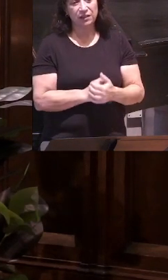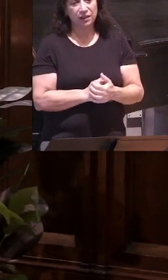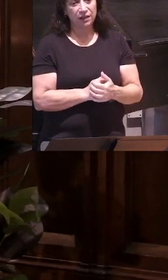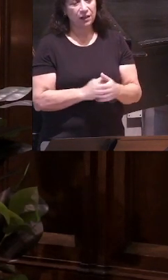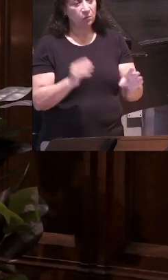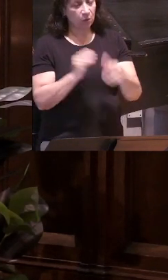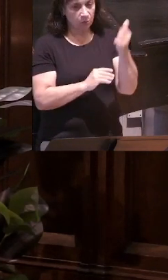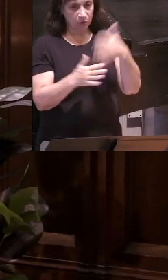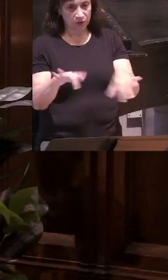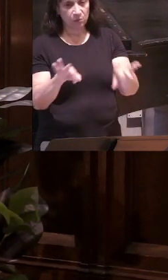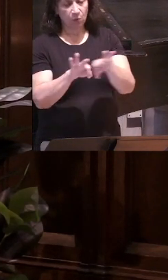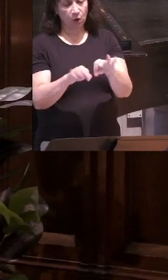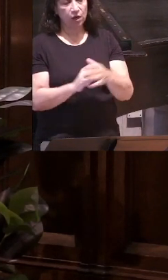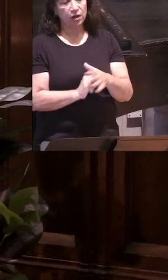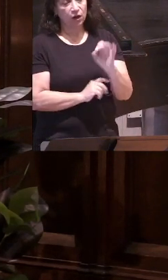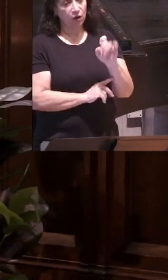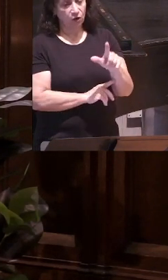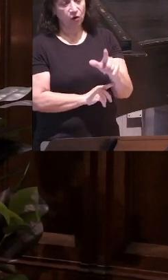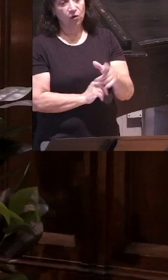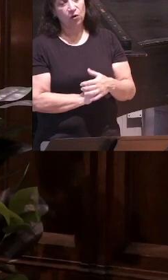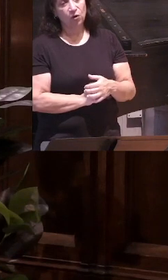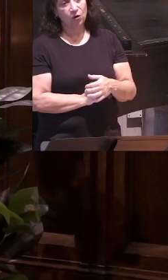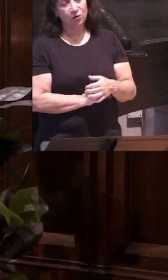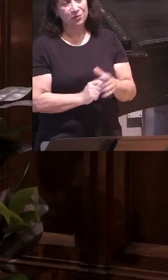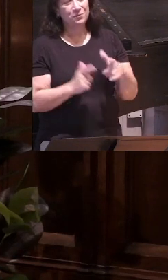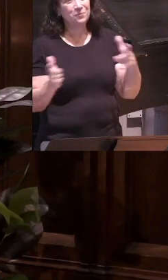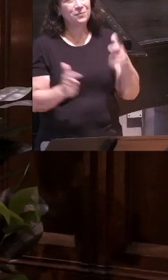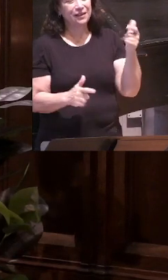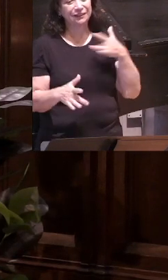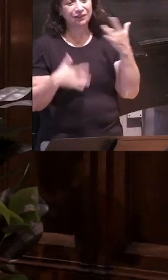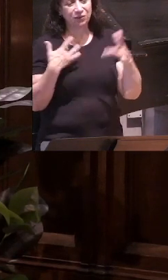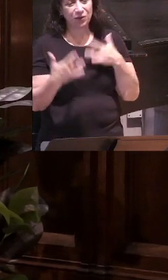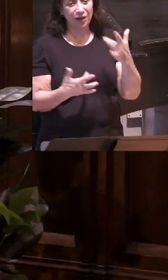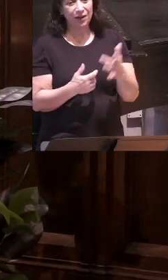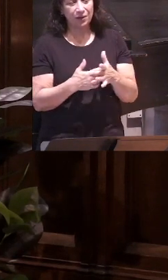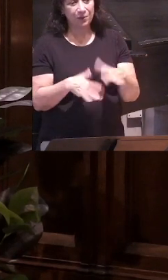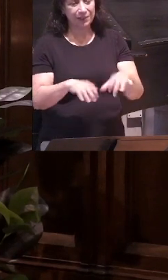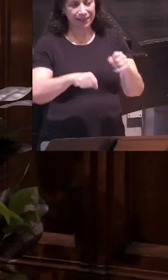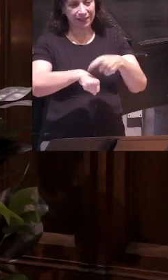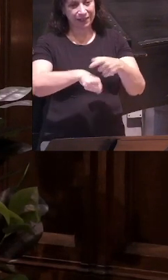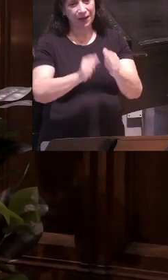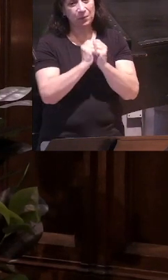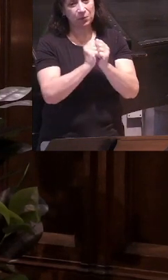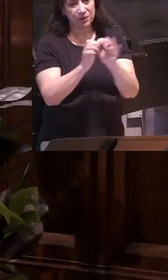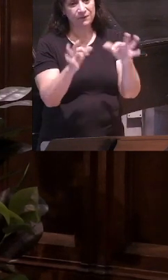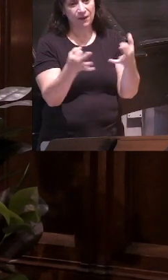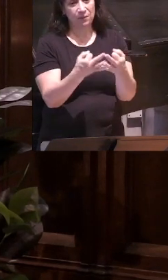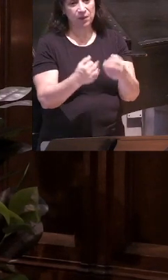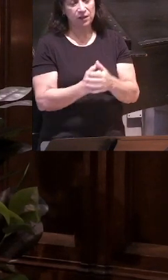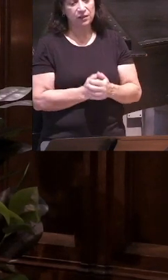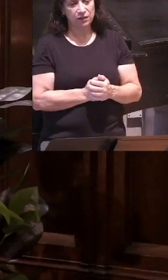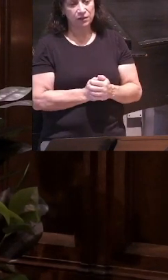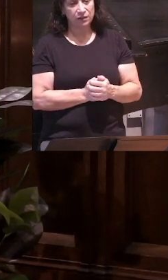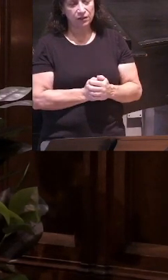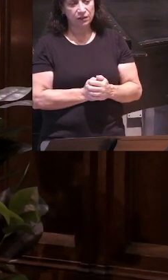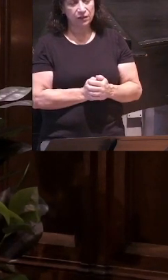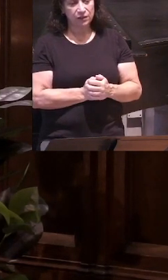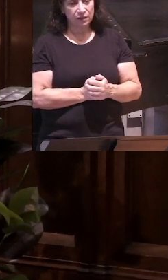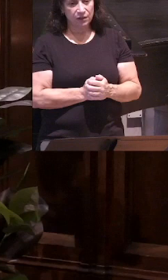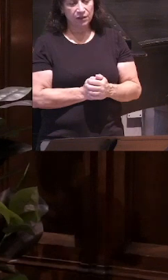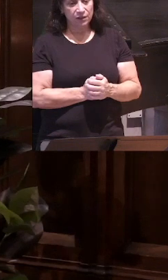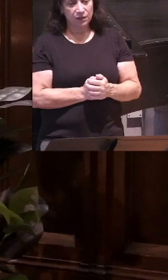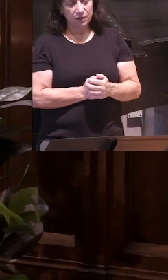Above all, Earl's greatest joy was spending time with his family. He leaves